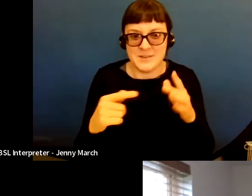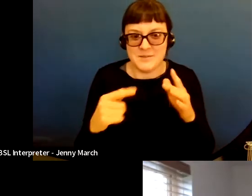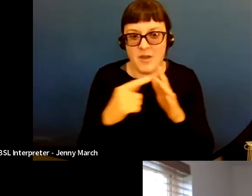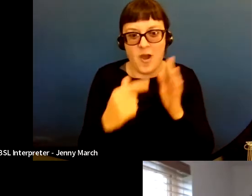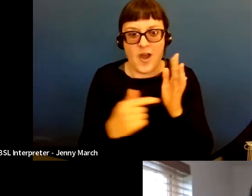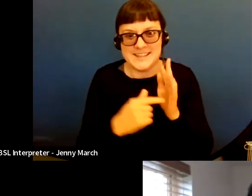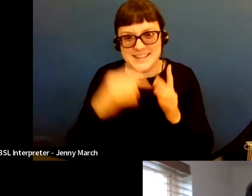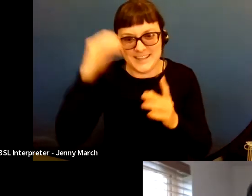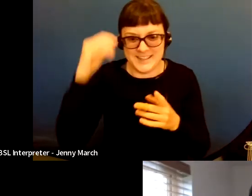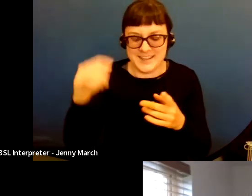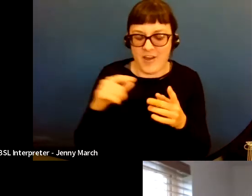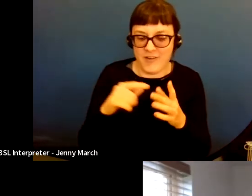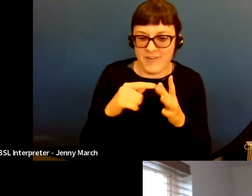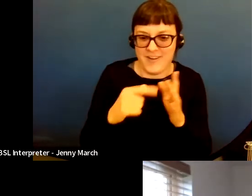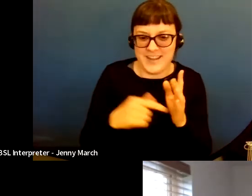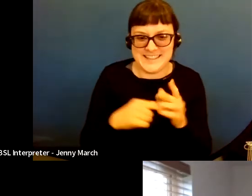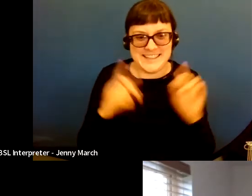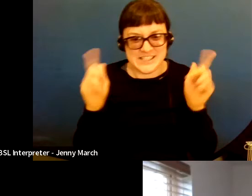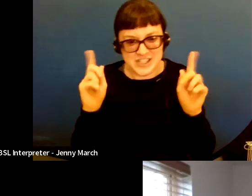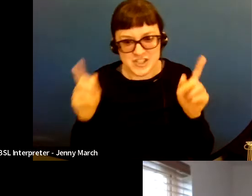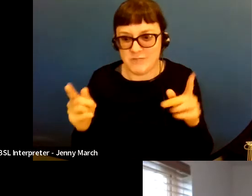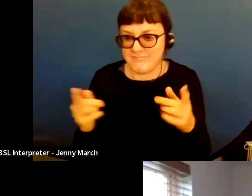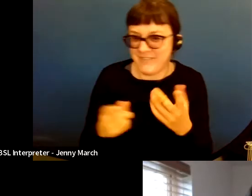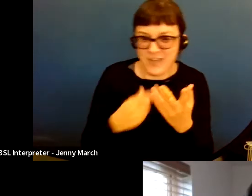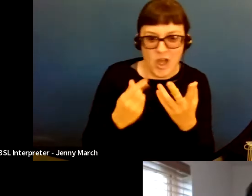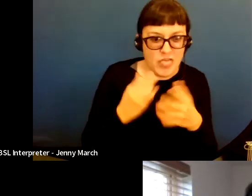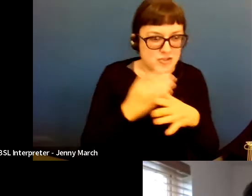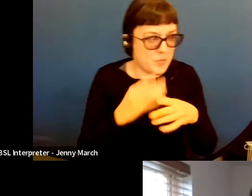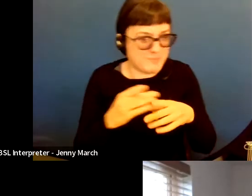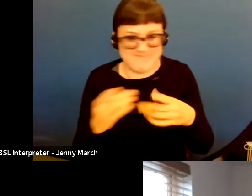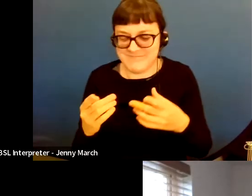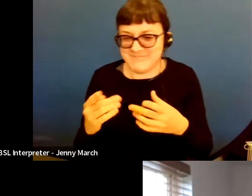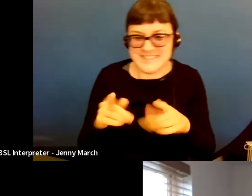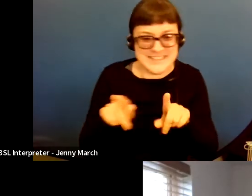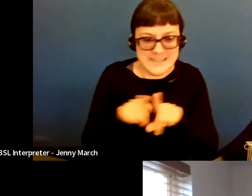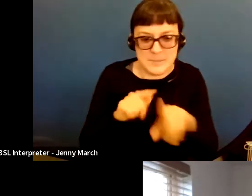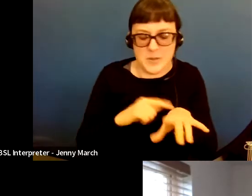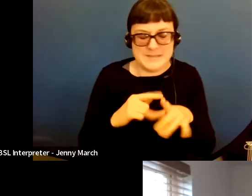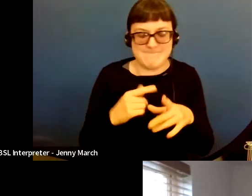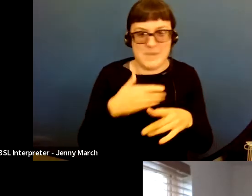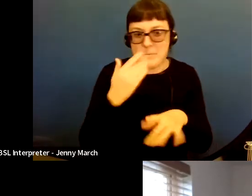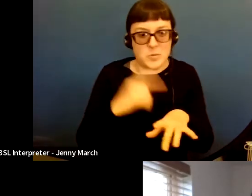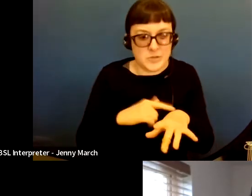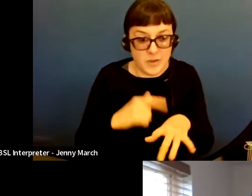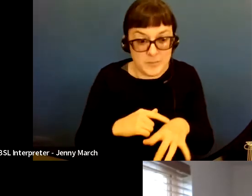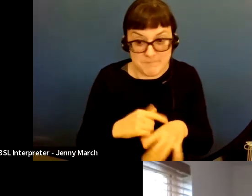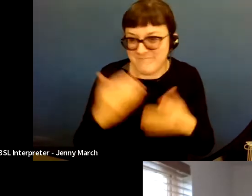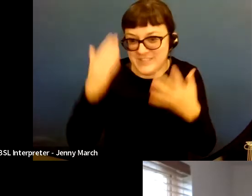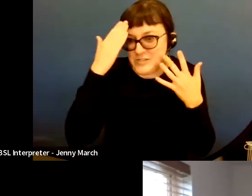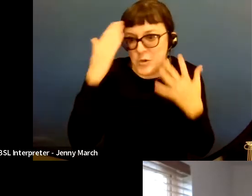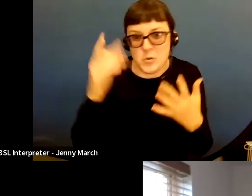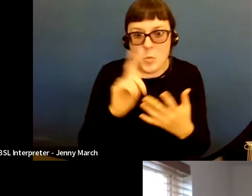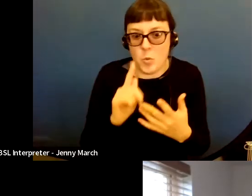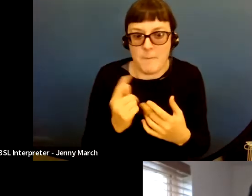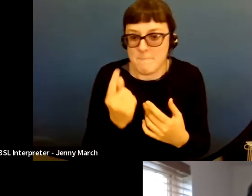and also the part-time lollipop man, you simply don't know what you don't know, unless of course you have the good fortune of having a real